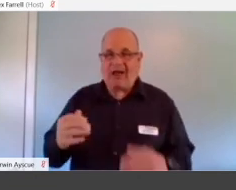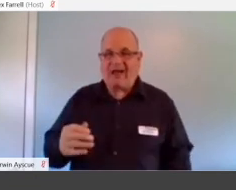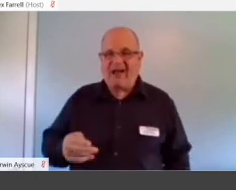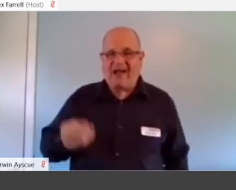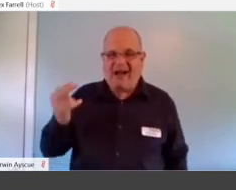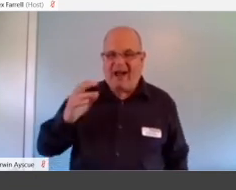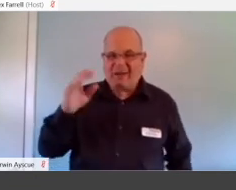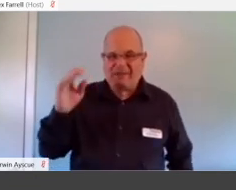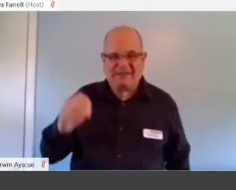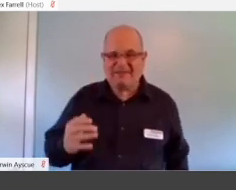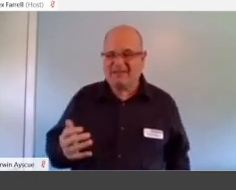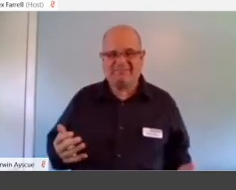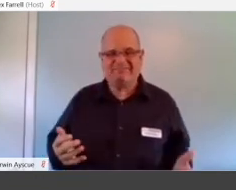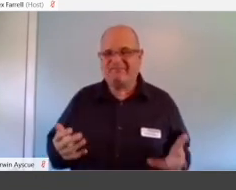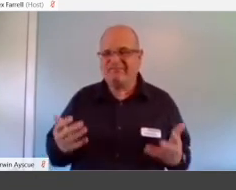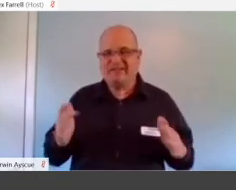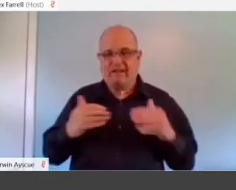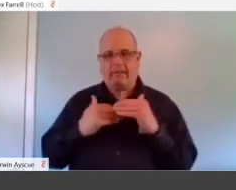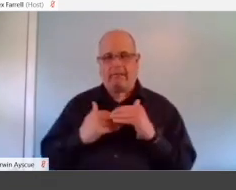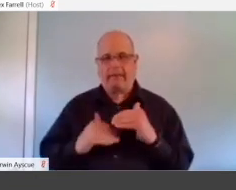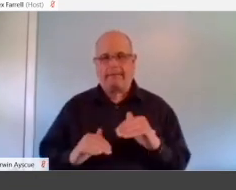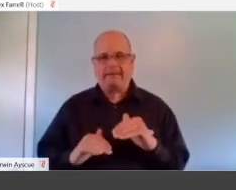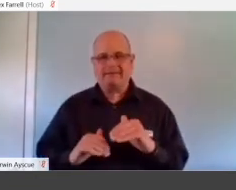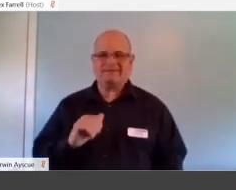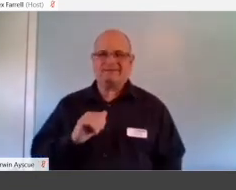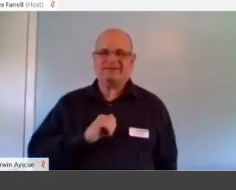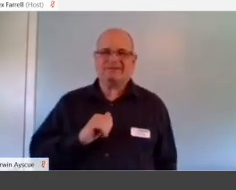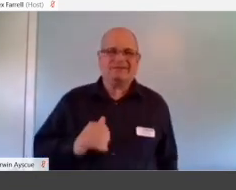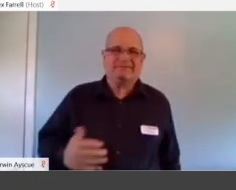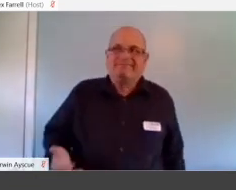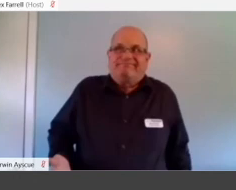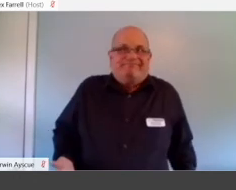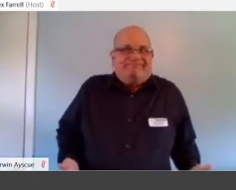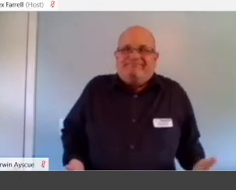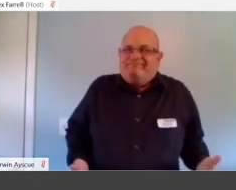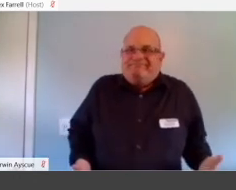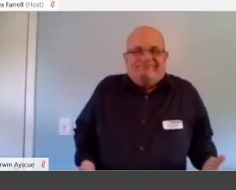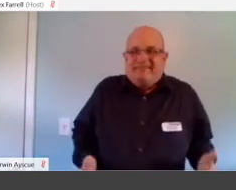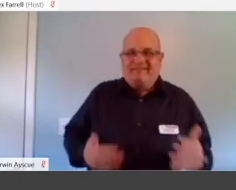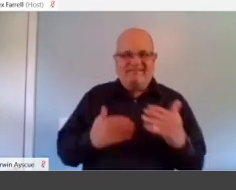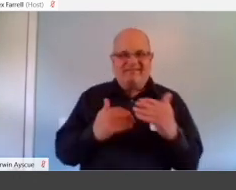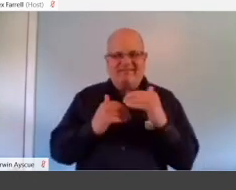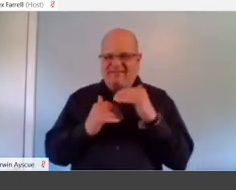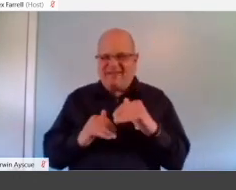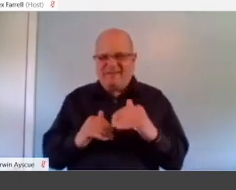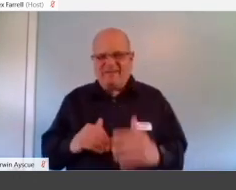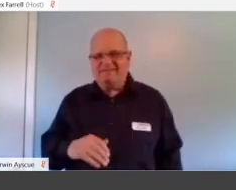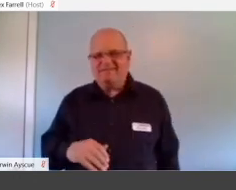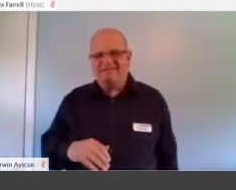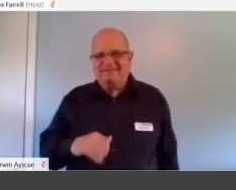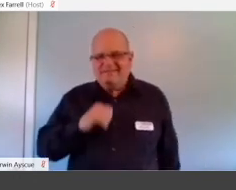tying your arm to your side and then trying to ski down a mountain. Like, what are you doing?